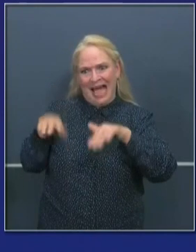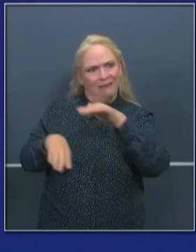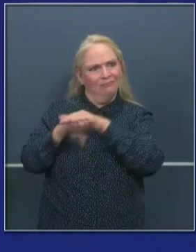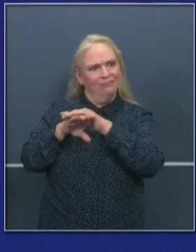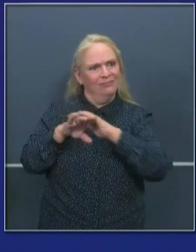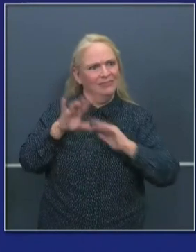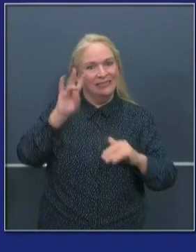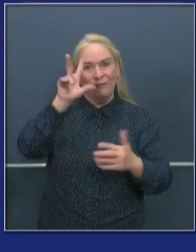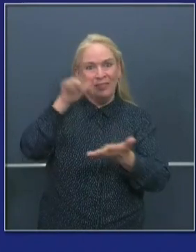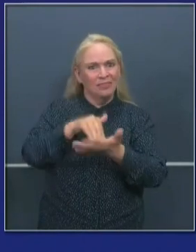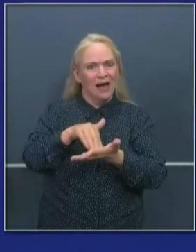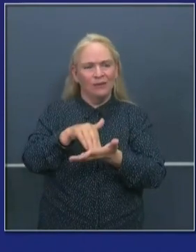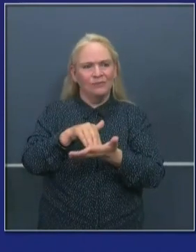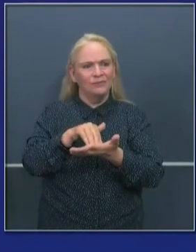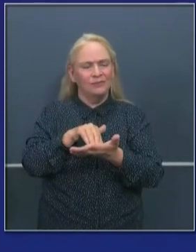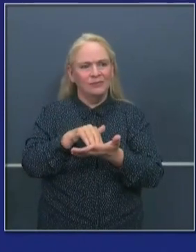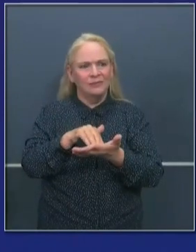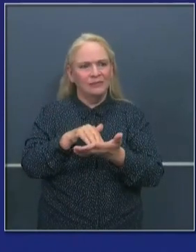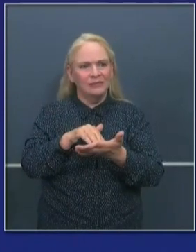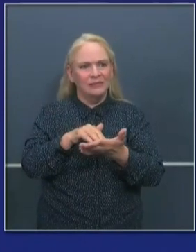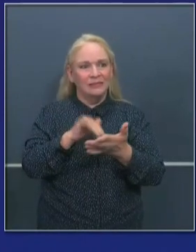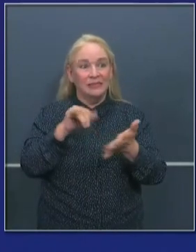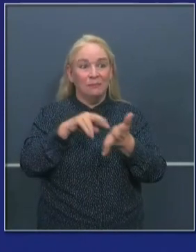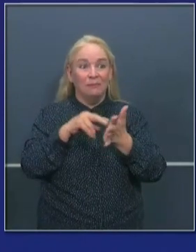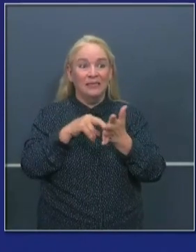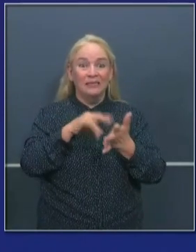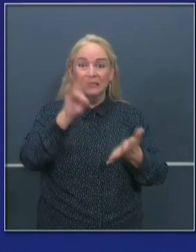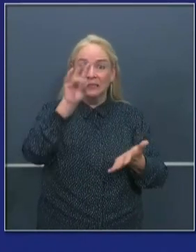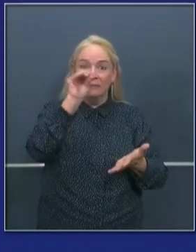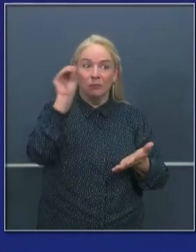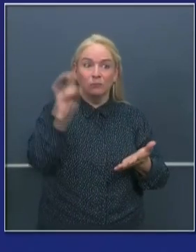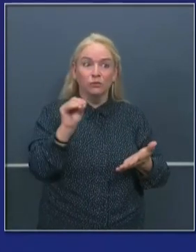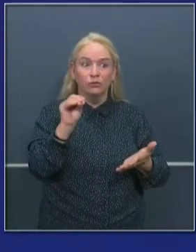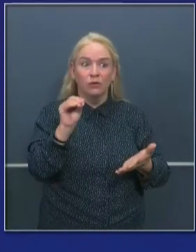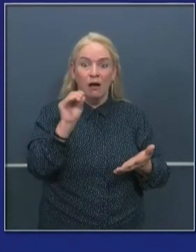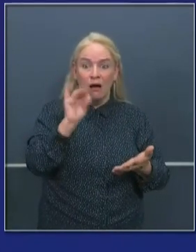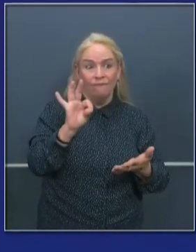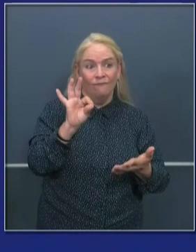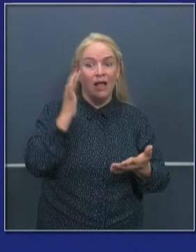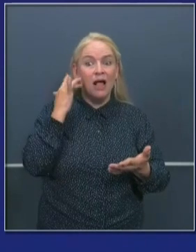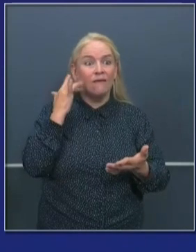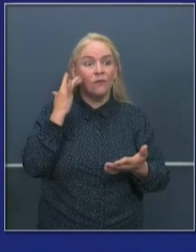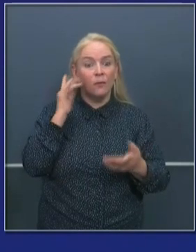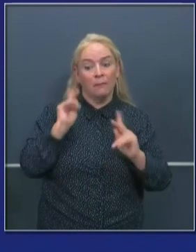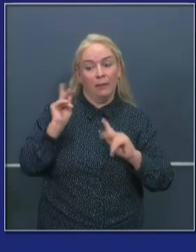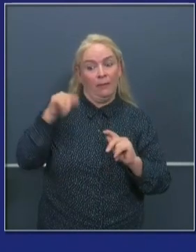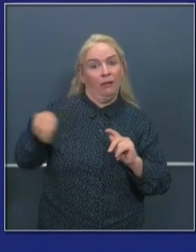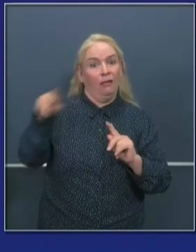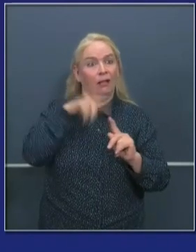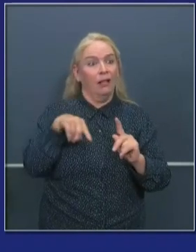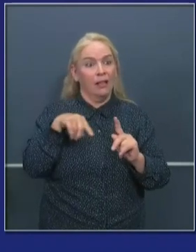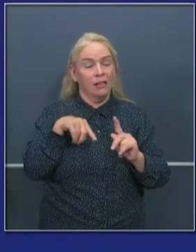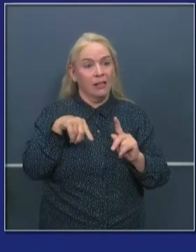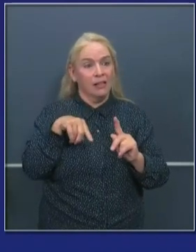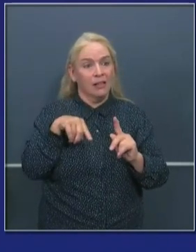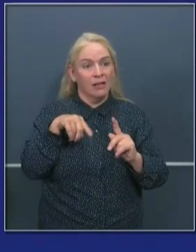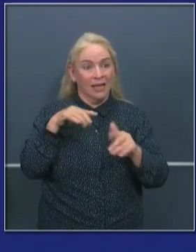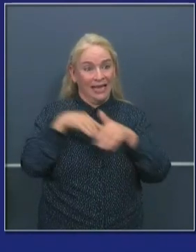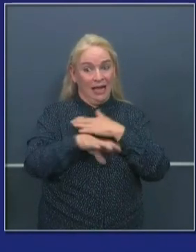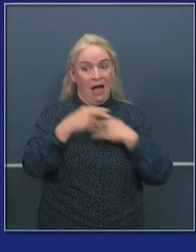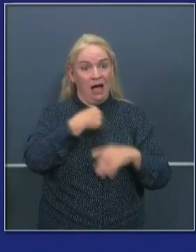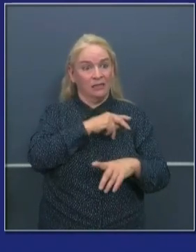73,867. So again, that represents about 7% of the total population of our current hospital